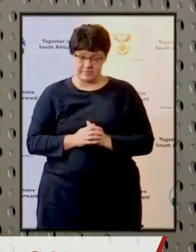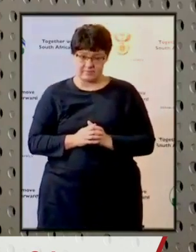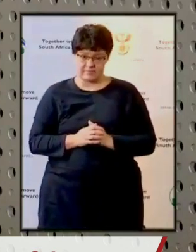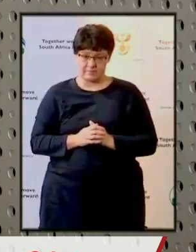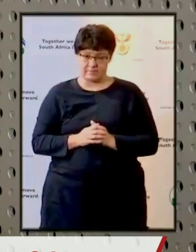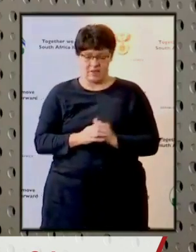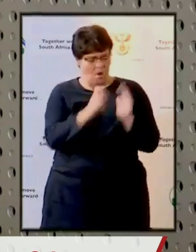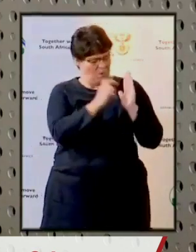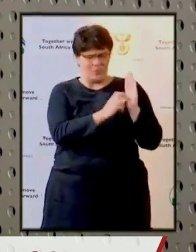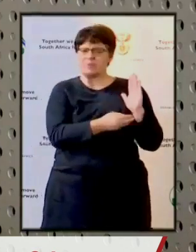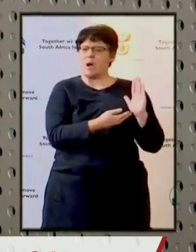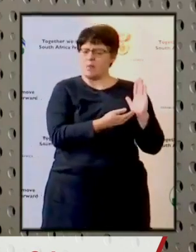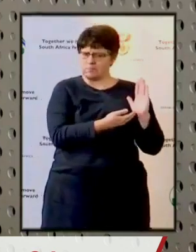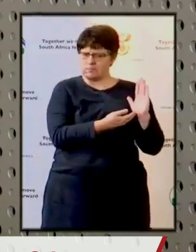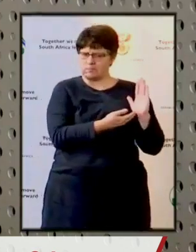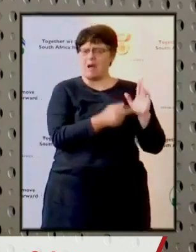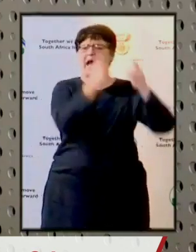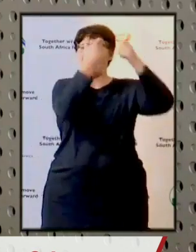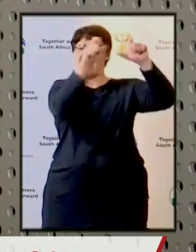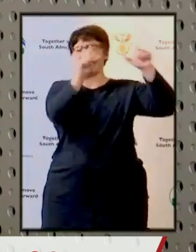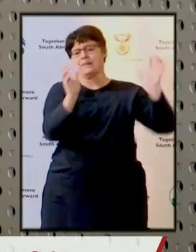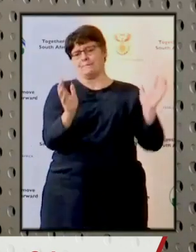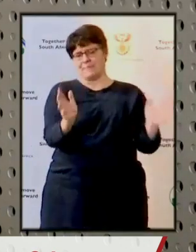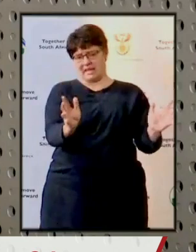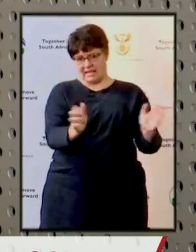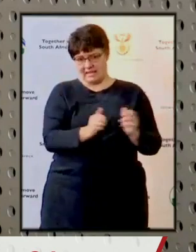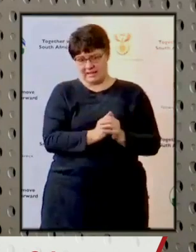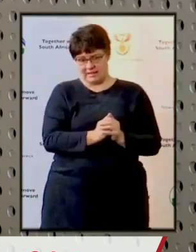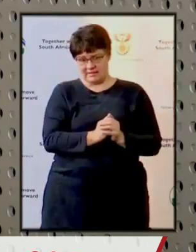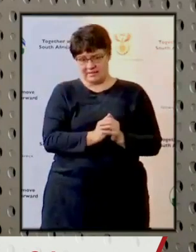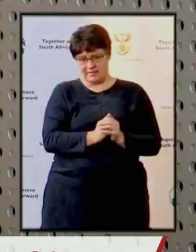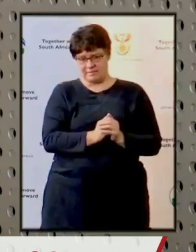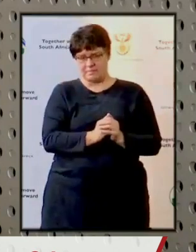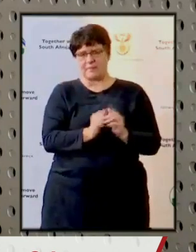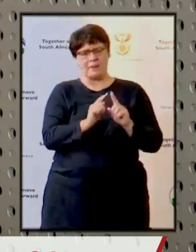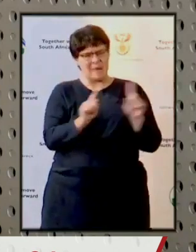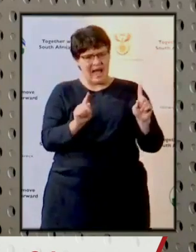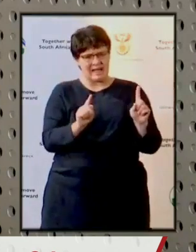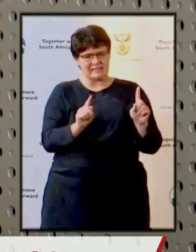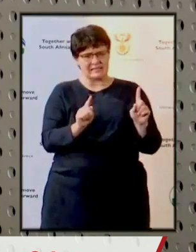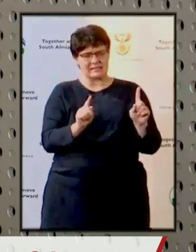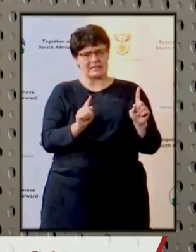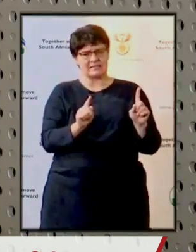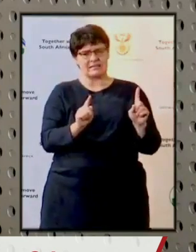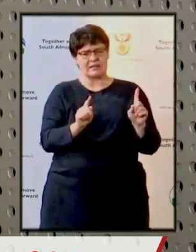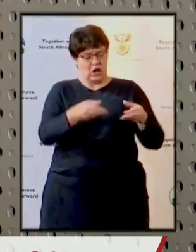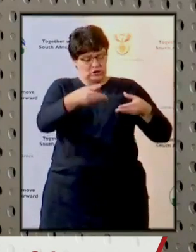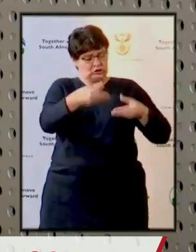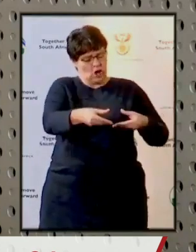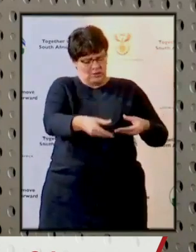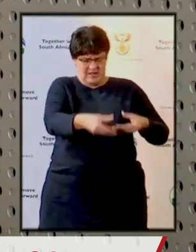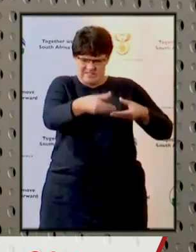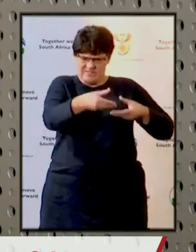regulations, it just highlights of things that need to be done, but there is a very detailed document